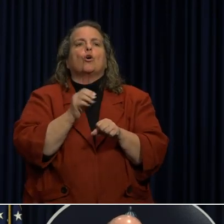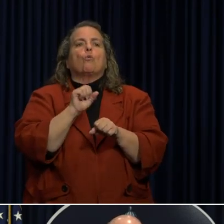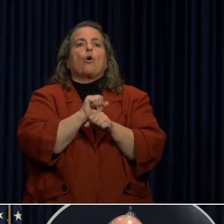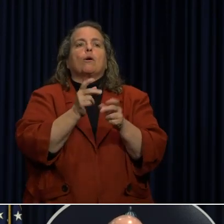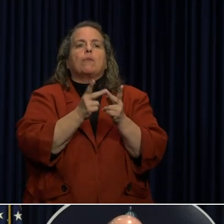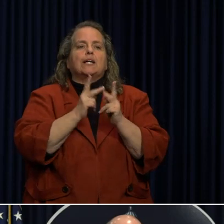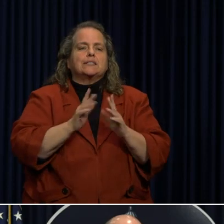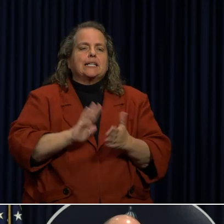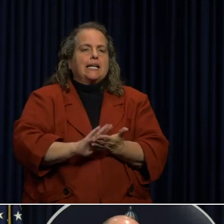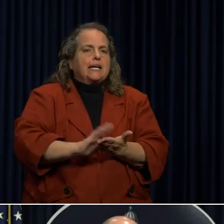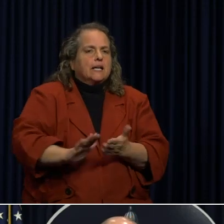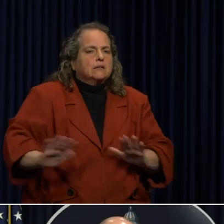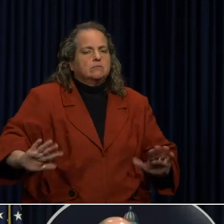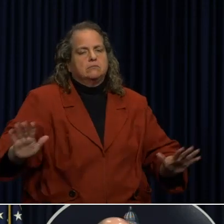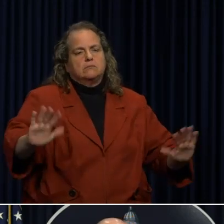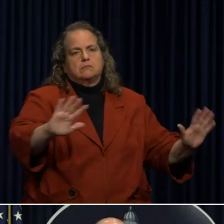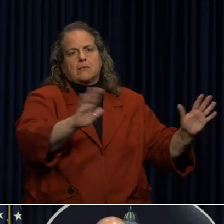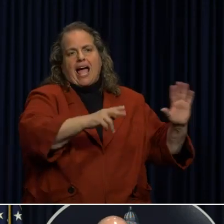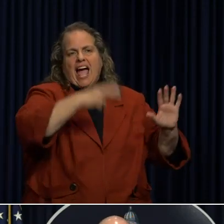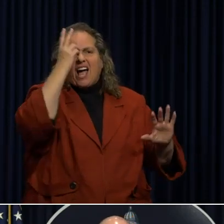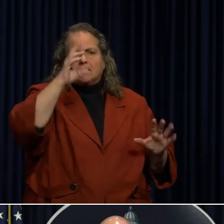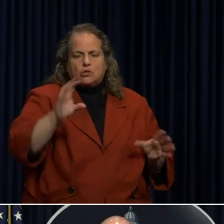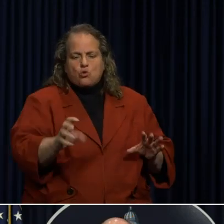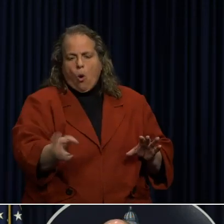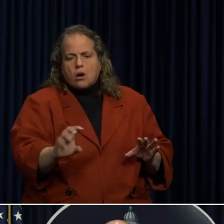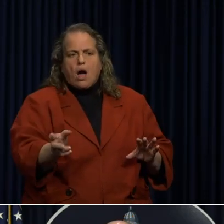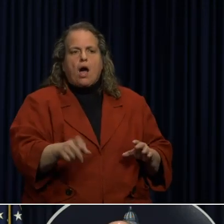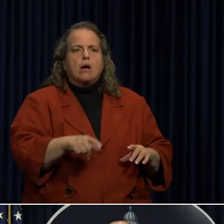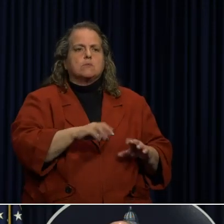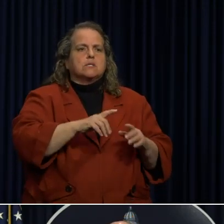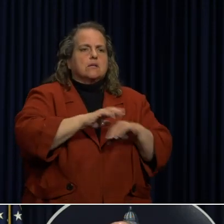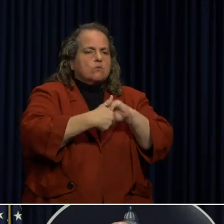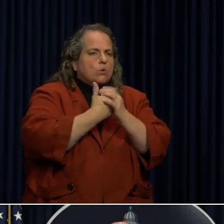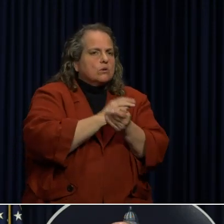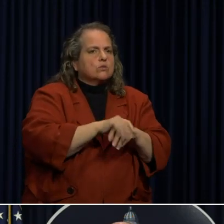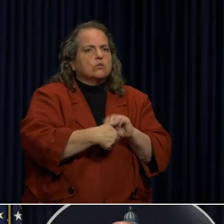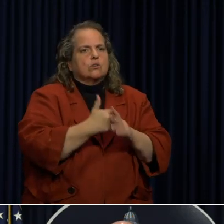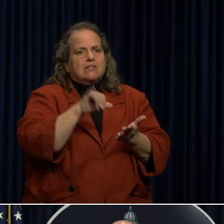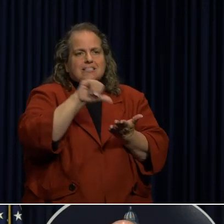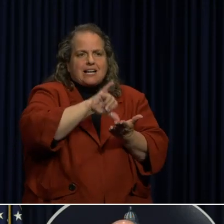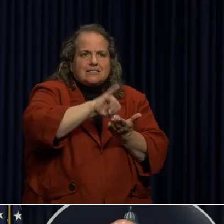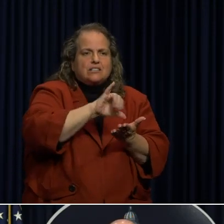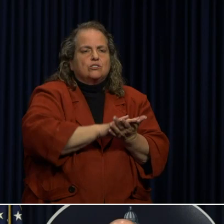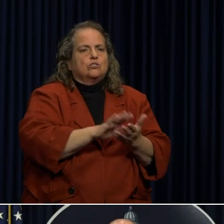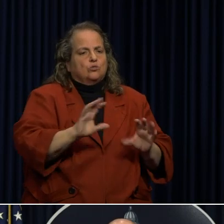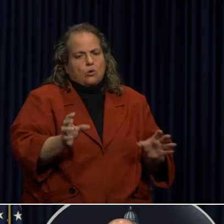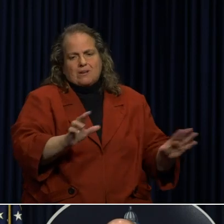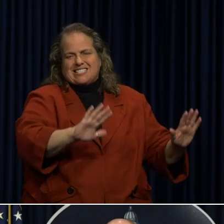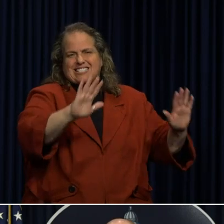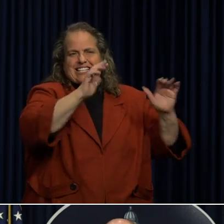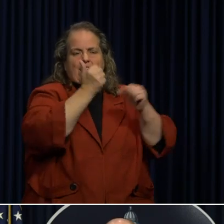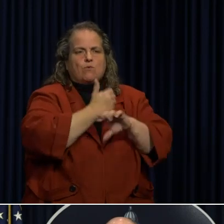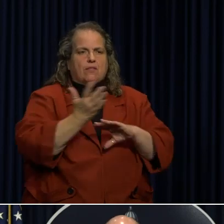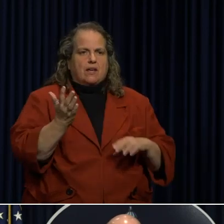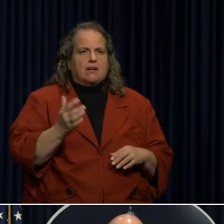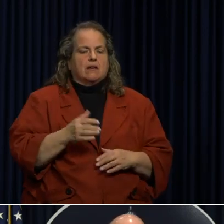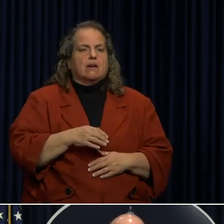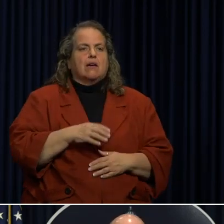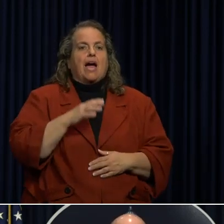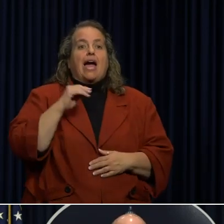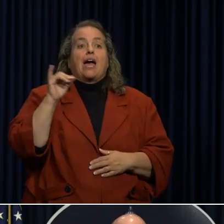down surfaces, things that are high touch like doorknobs, countertops, things like that. Same thing for enhanced hand